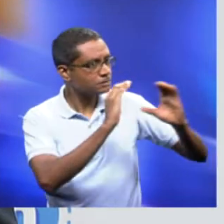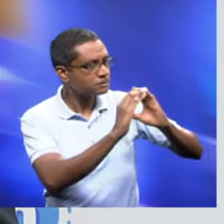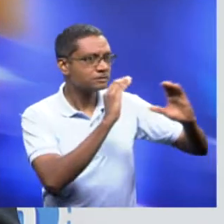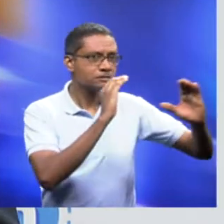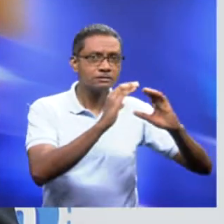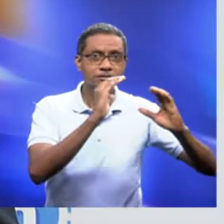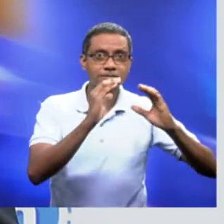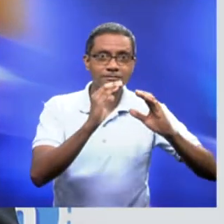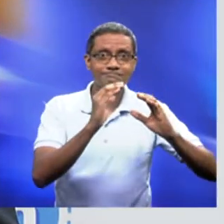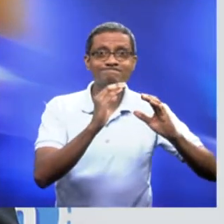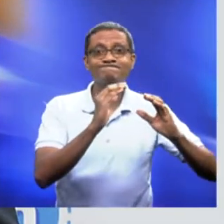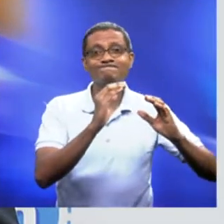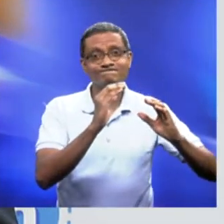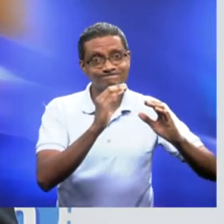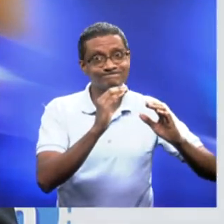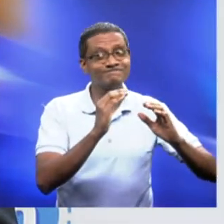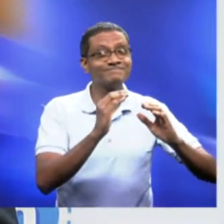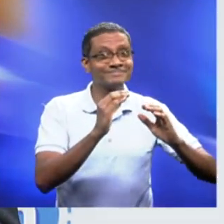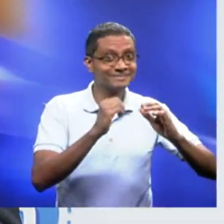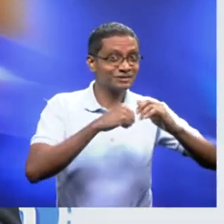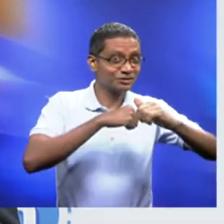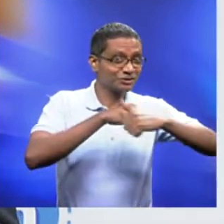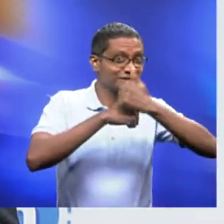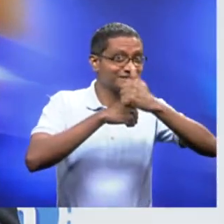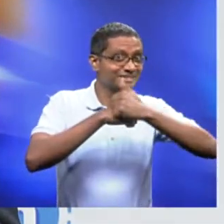is where the issues lie.